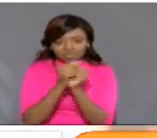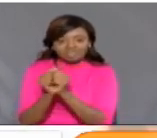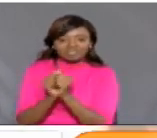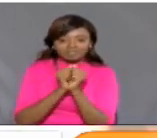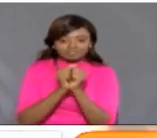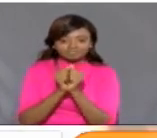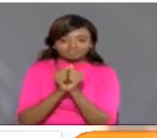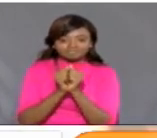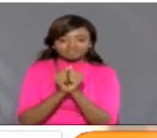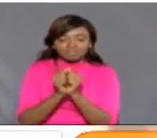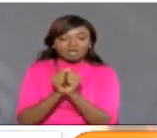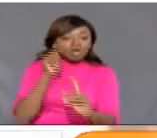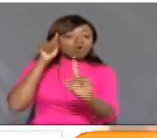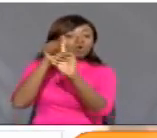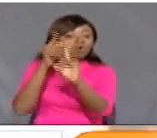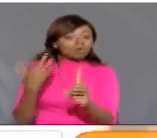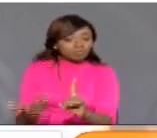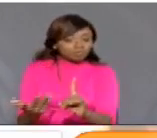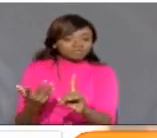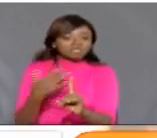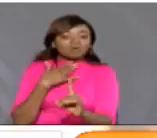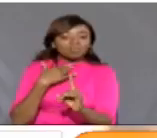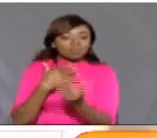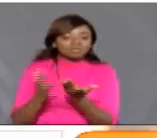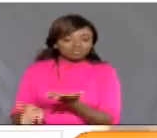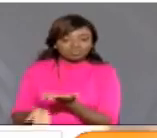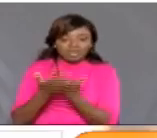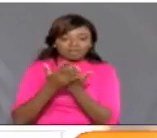kwa minajili ya kusumusia